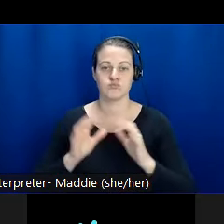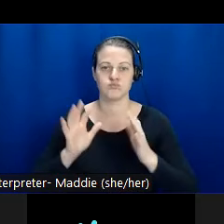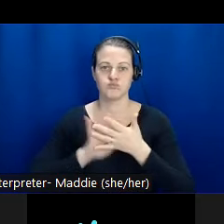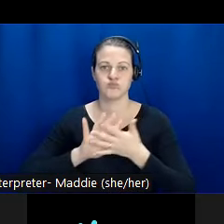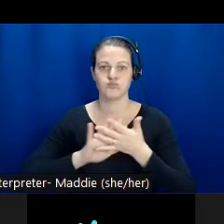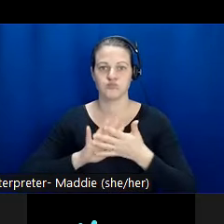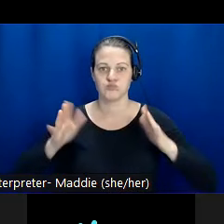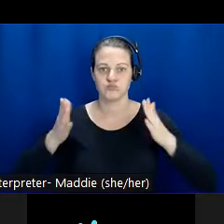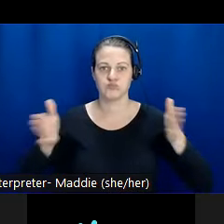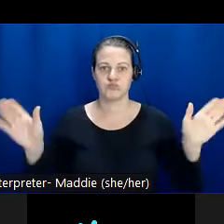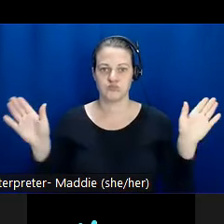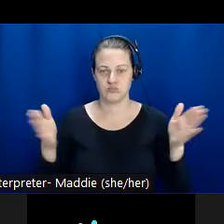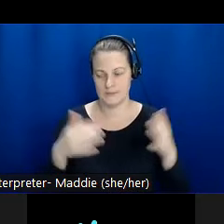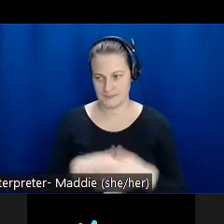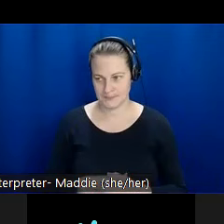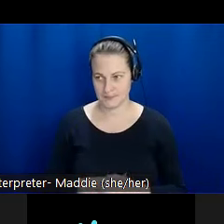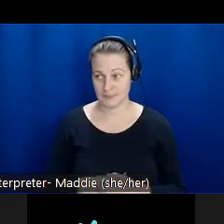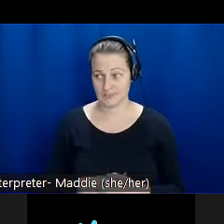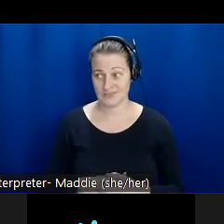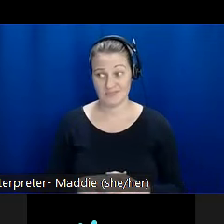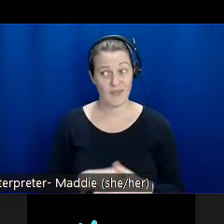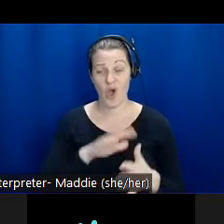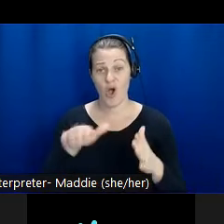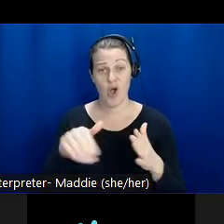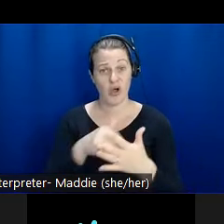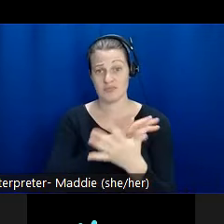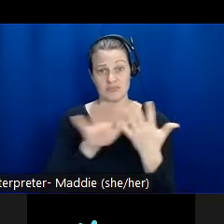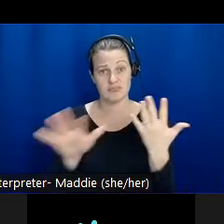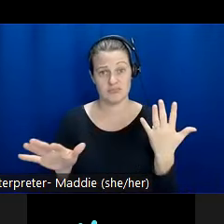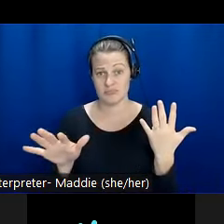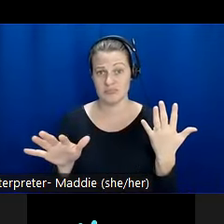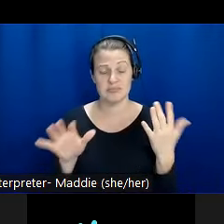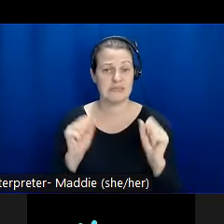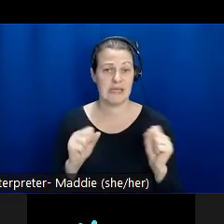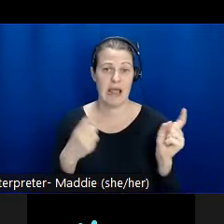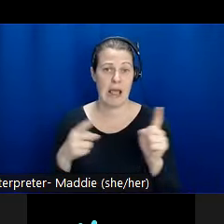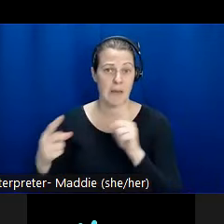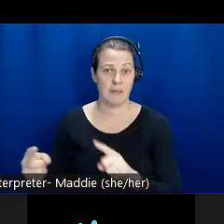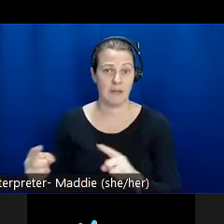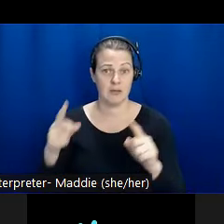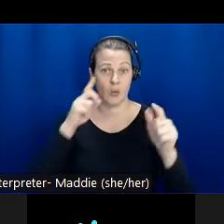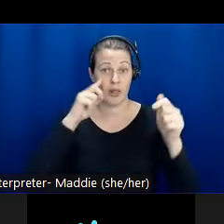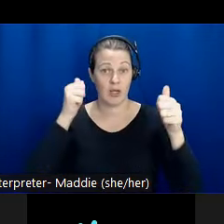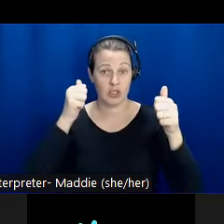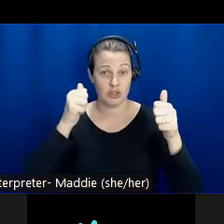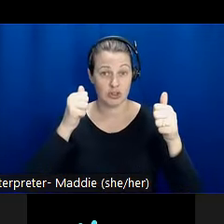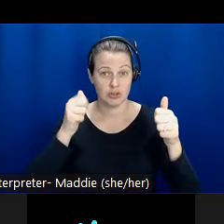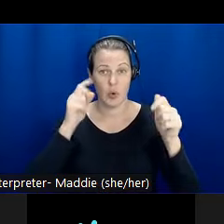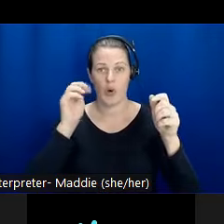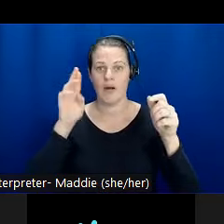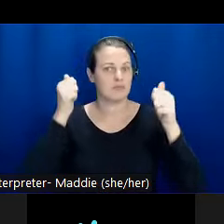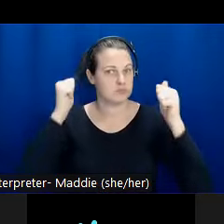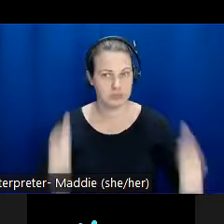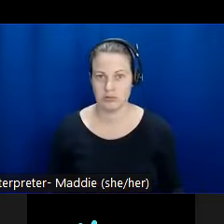Now, these can all happen with varied degrees of loss. as well. The point at which it